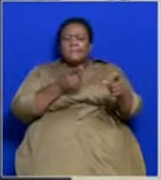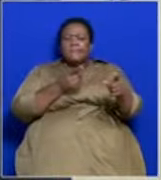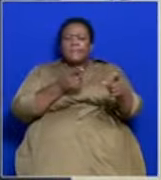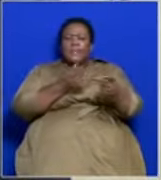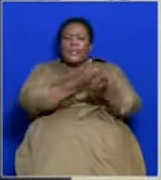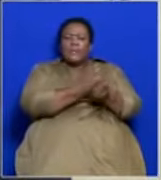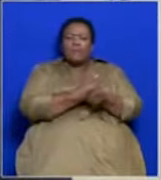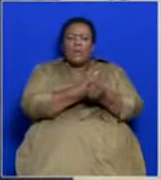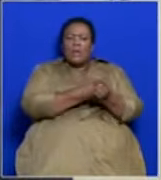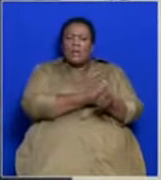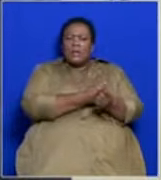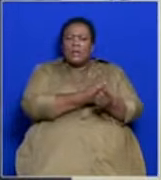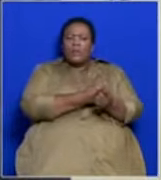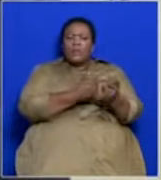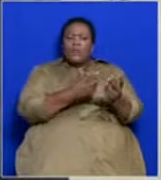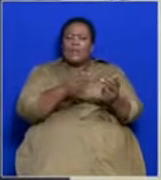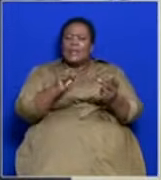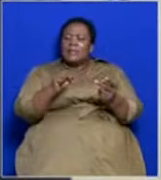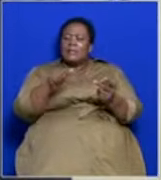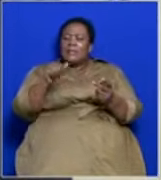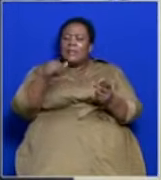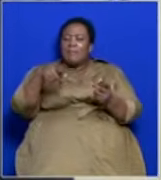13 property register.